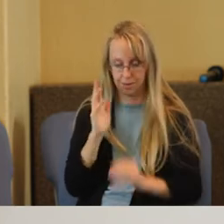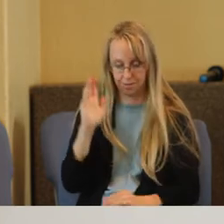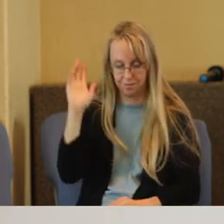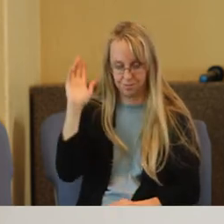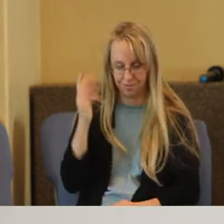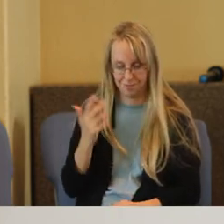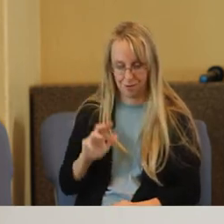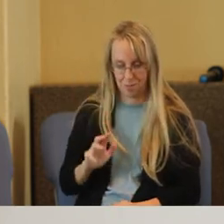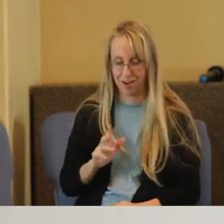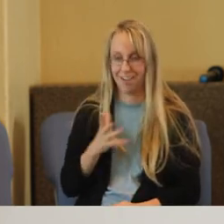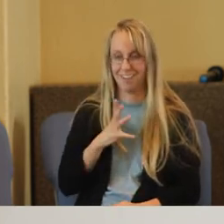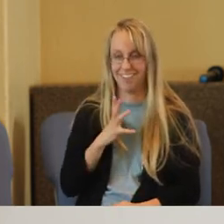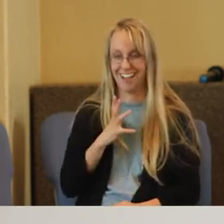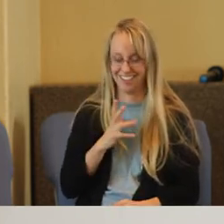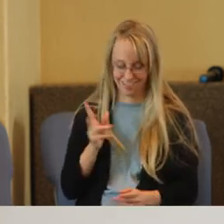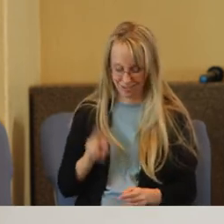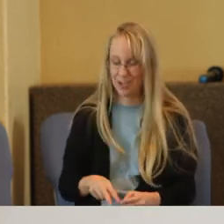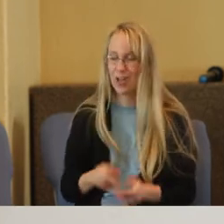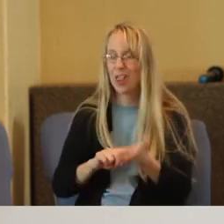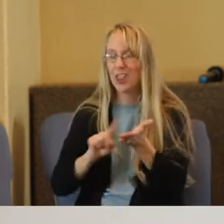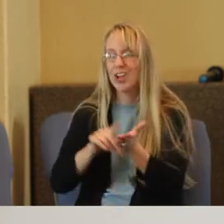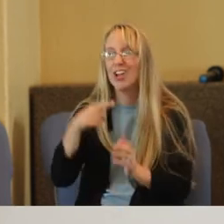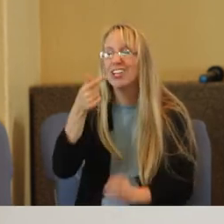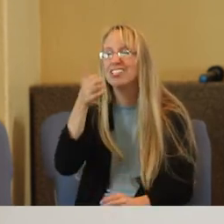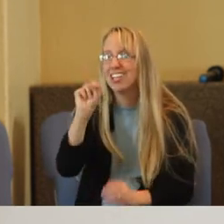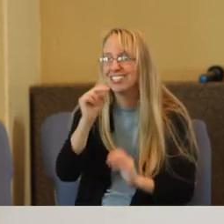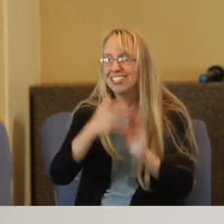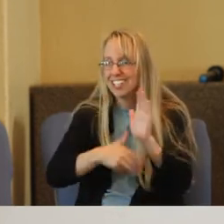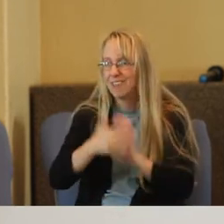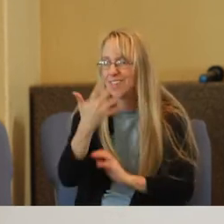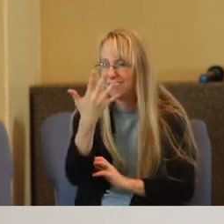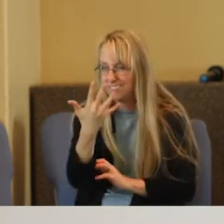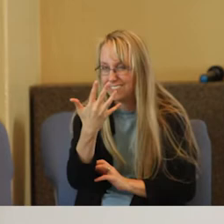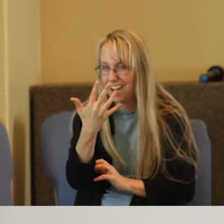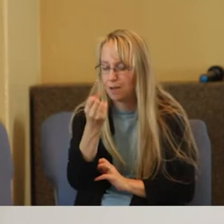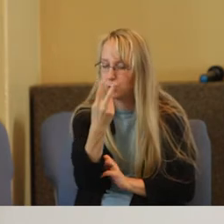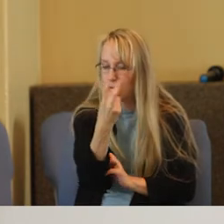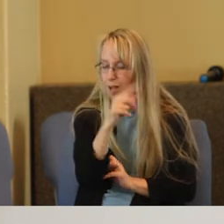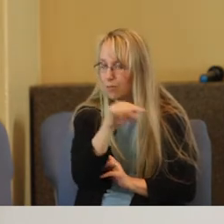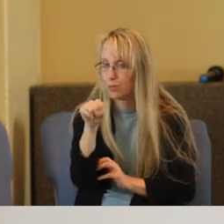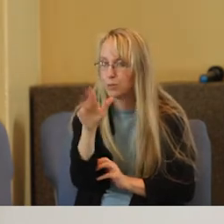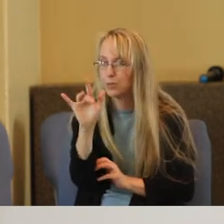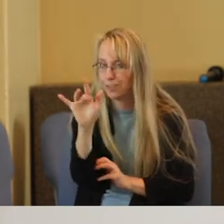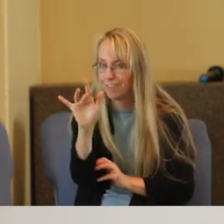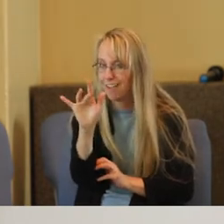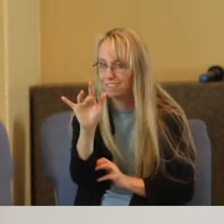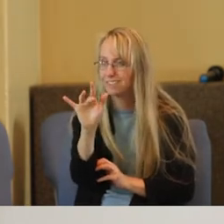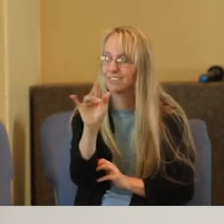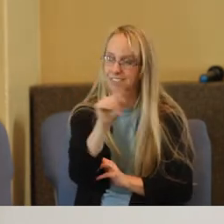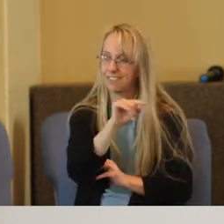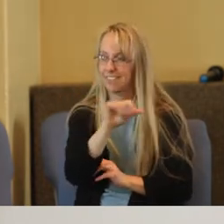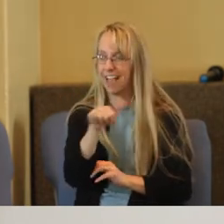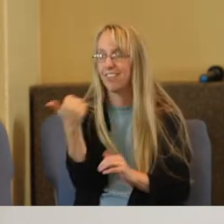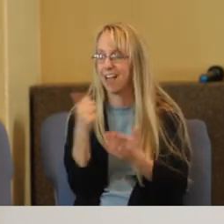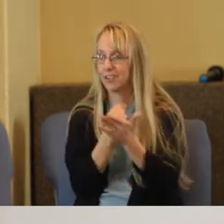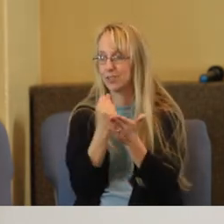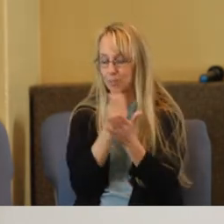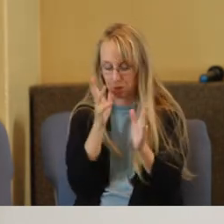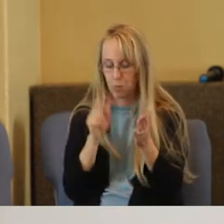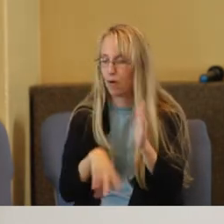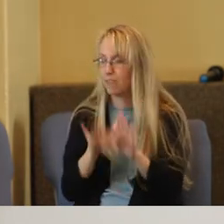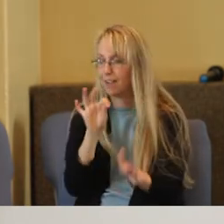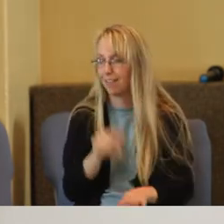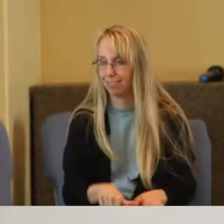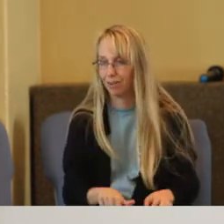to raise your hand, just look at Genesis chapters 12 through 25 and throughout the rest of Scripture for that matter, but that's the